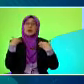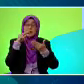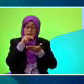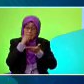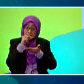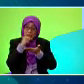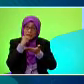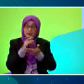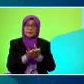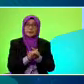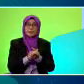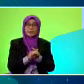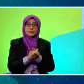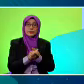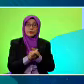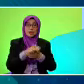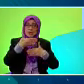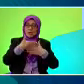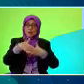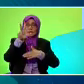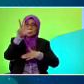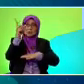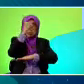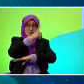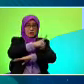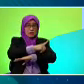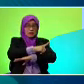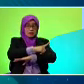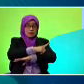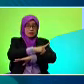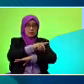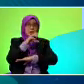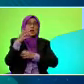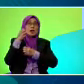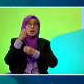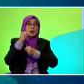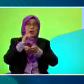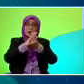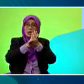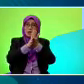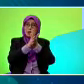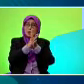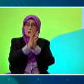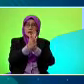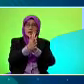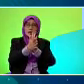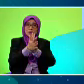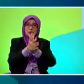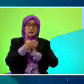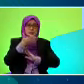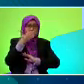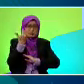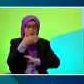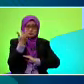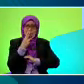milk has sour smell Sour smell, and then okay. turn yellowish and lumpy. Oh, the video is